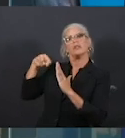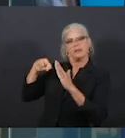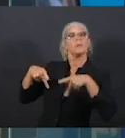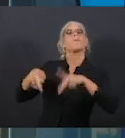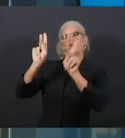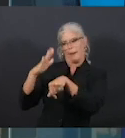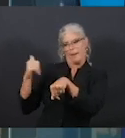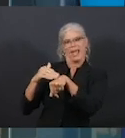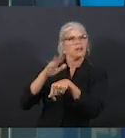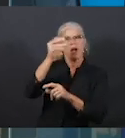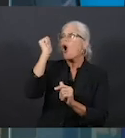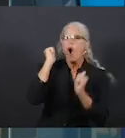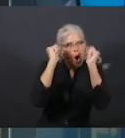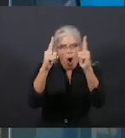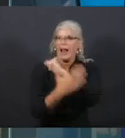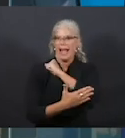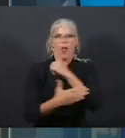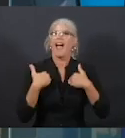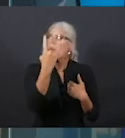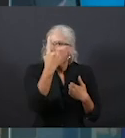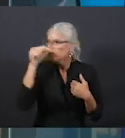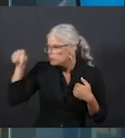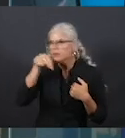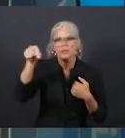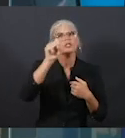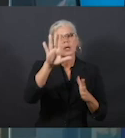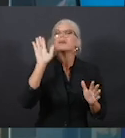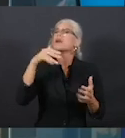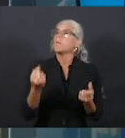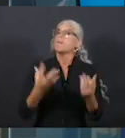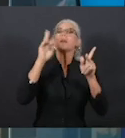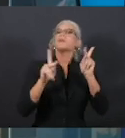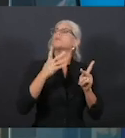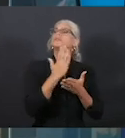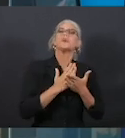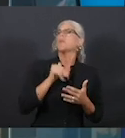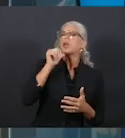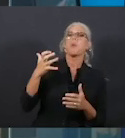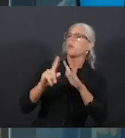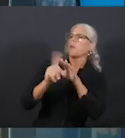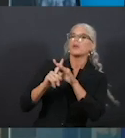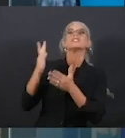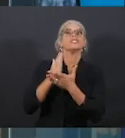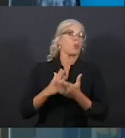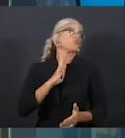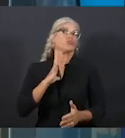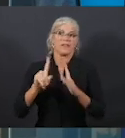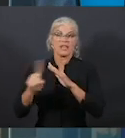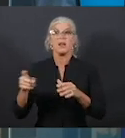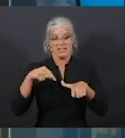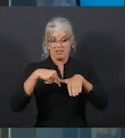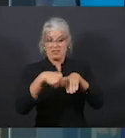of evacuation, people under evacuation orders. I know there's some of the local zones that have been either voluntary and maybe some